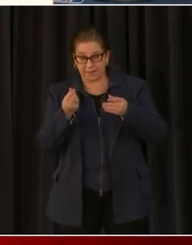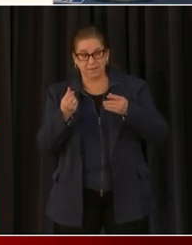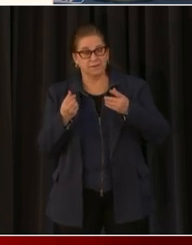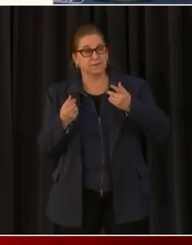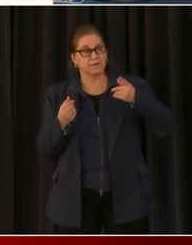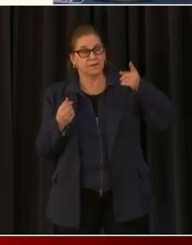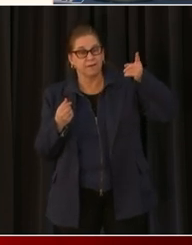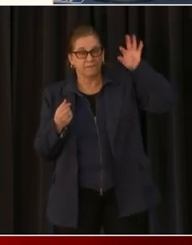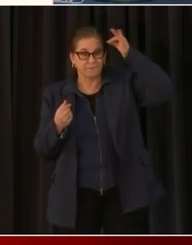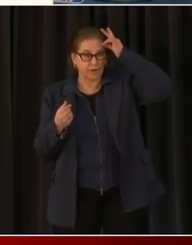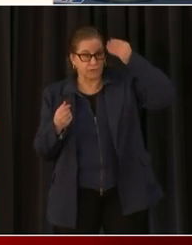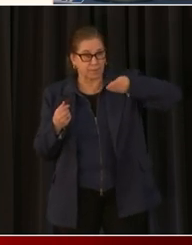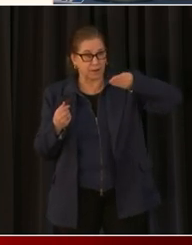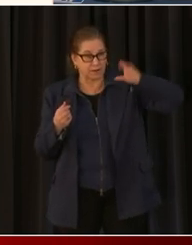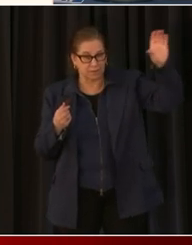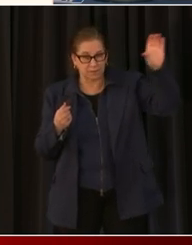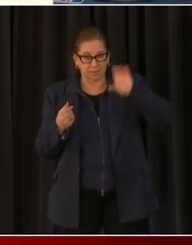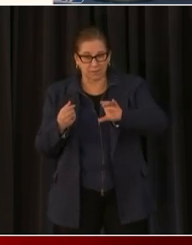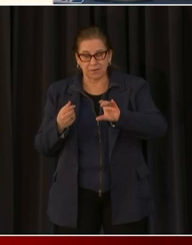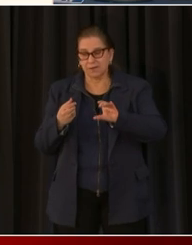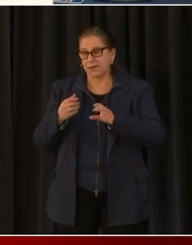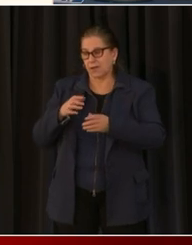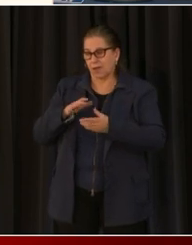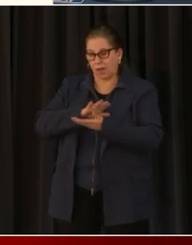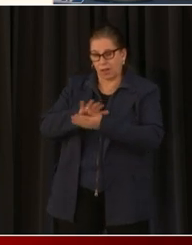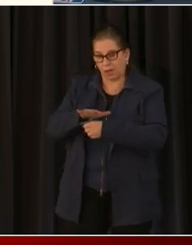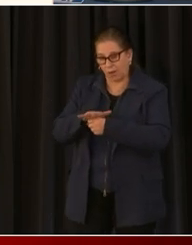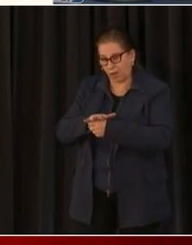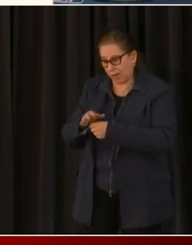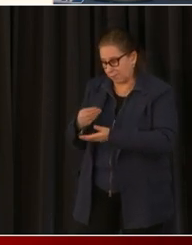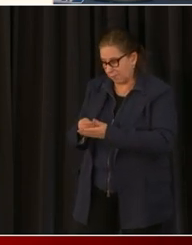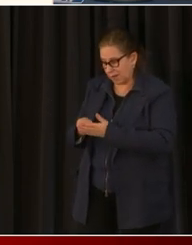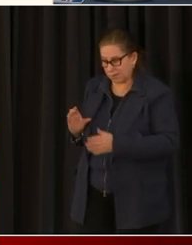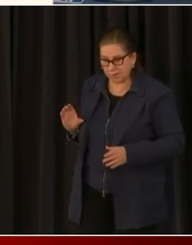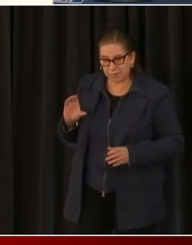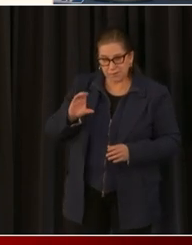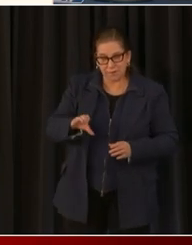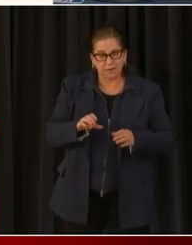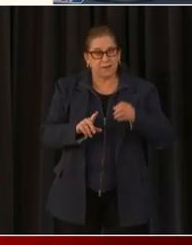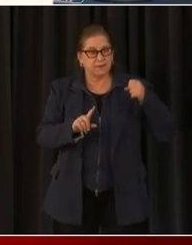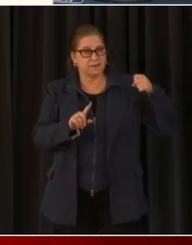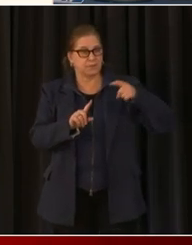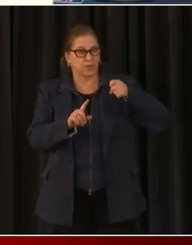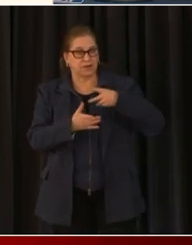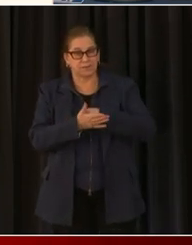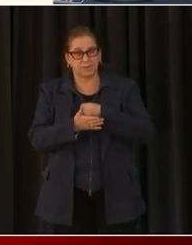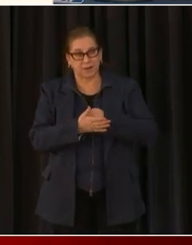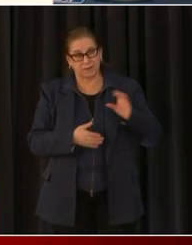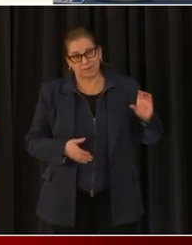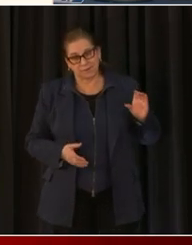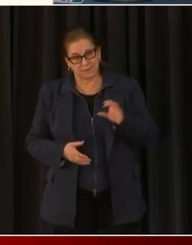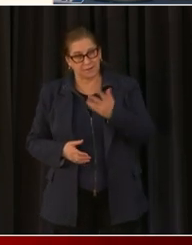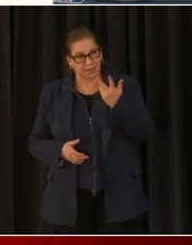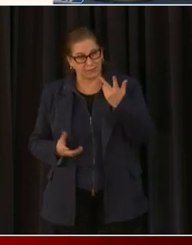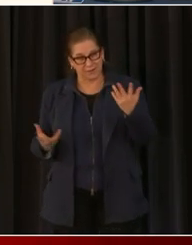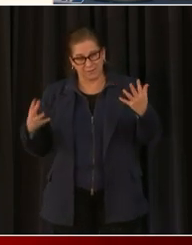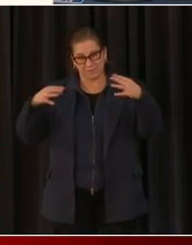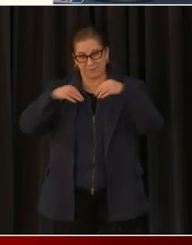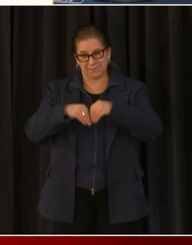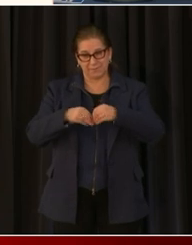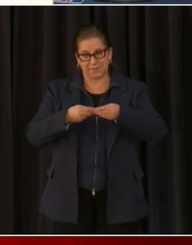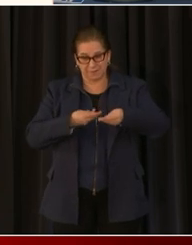funds to provide the needed resources for the summer and the 21-22 school year. This includes a plethora